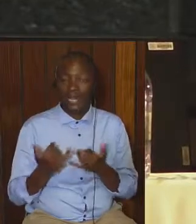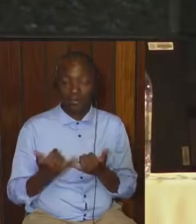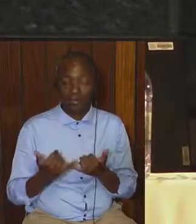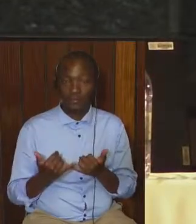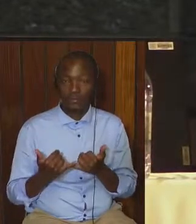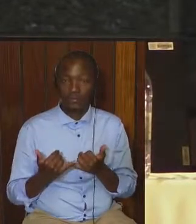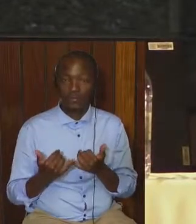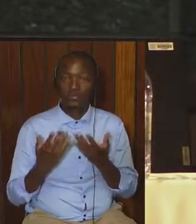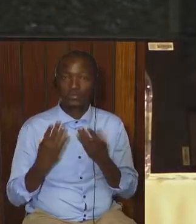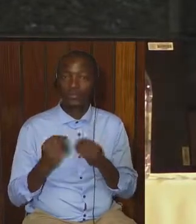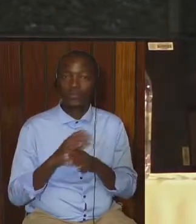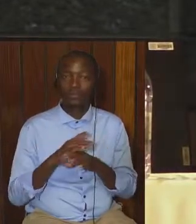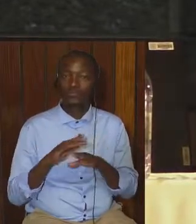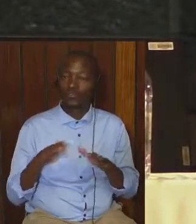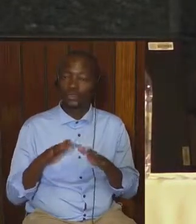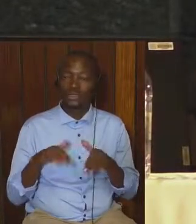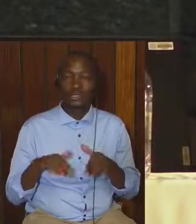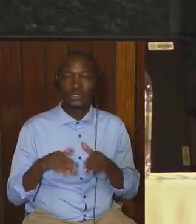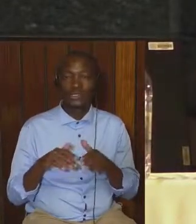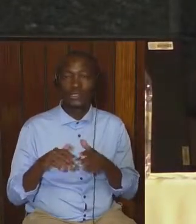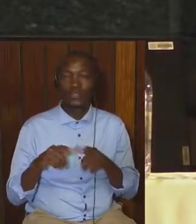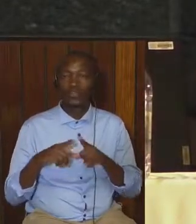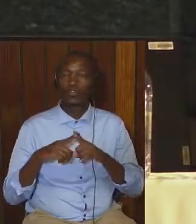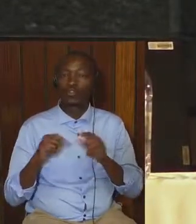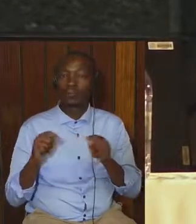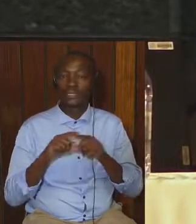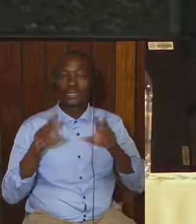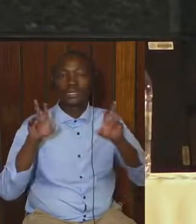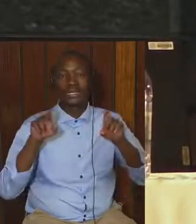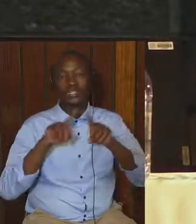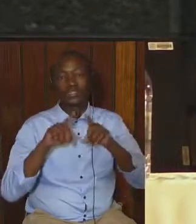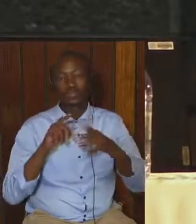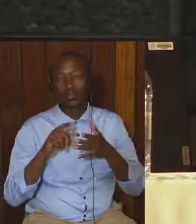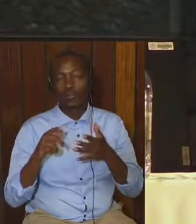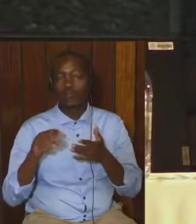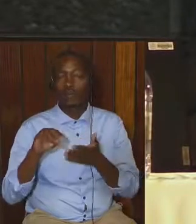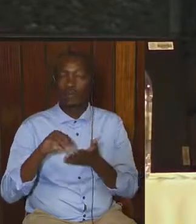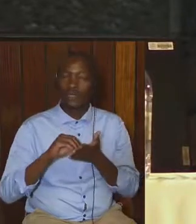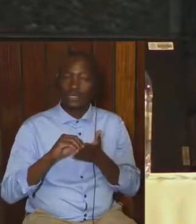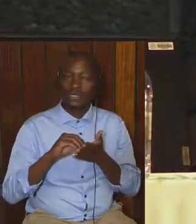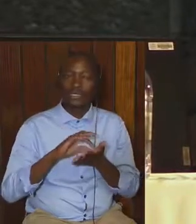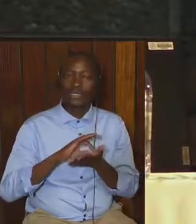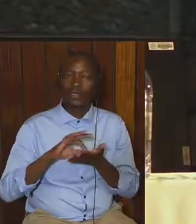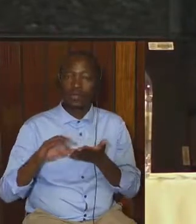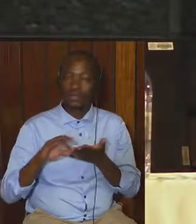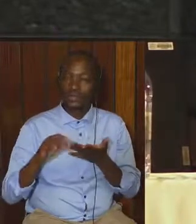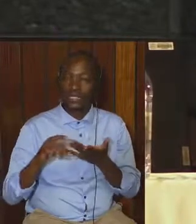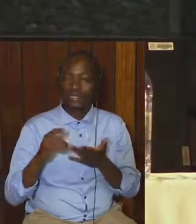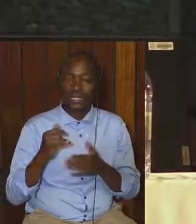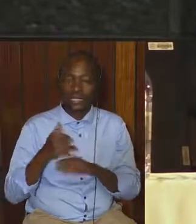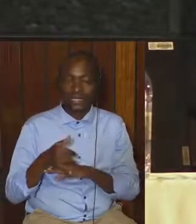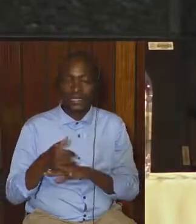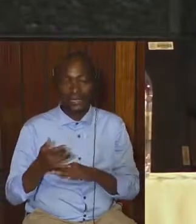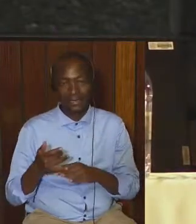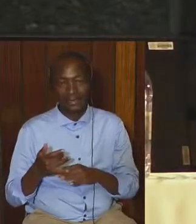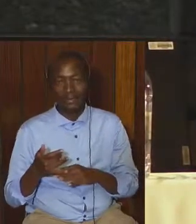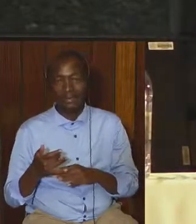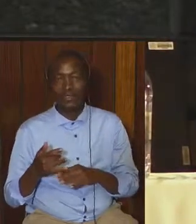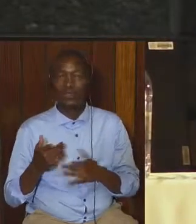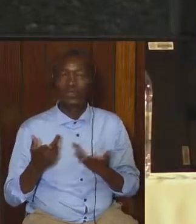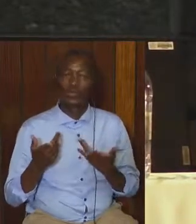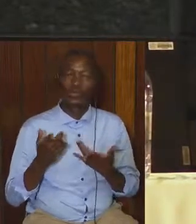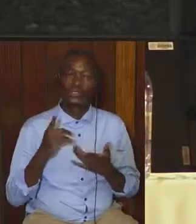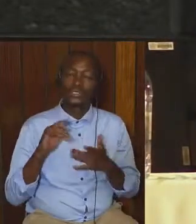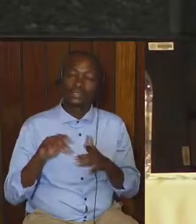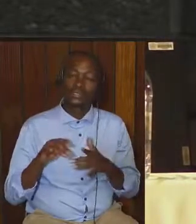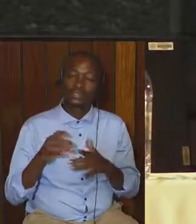moment, we haven't concluded the issue of bringing the contract earlier than anticipated. We're still